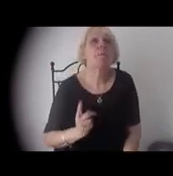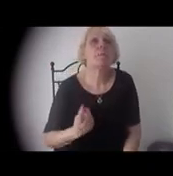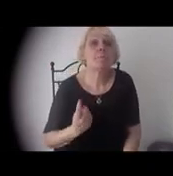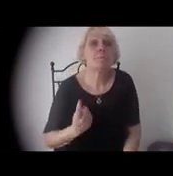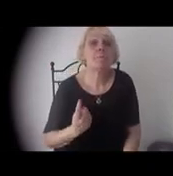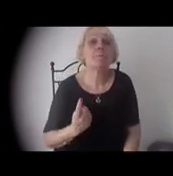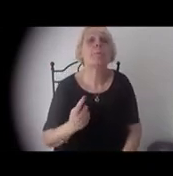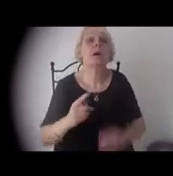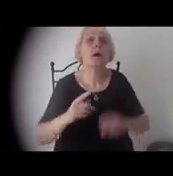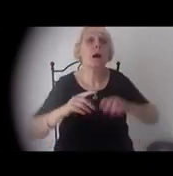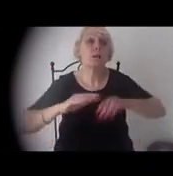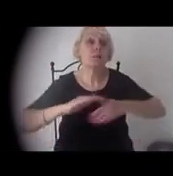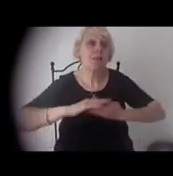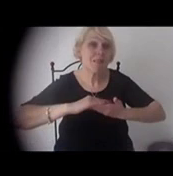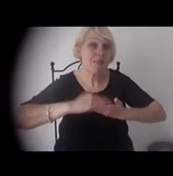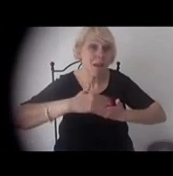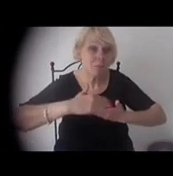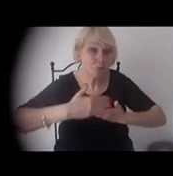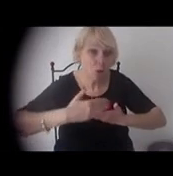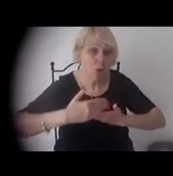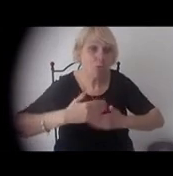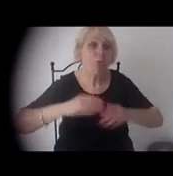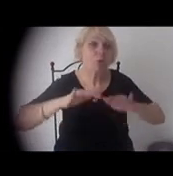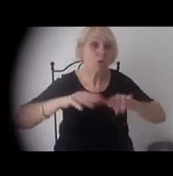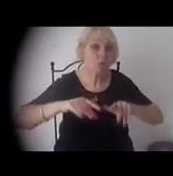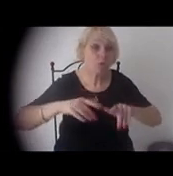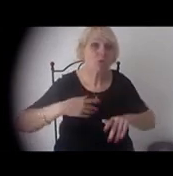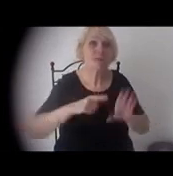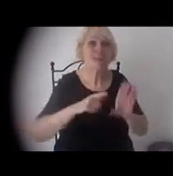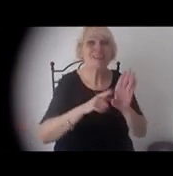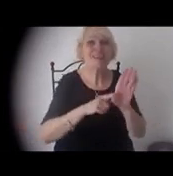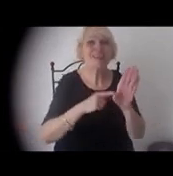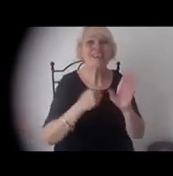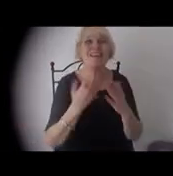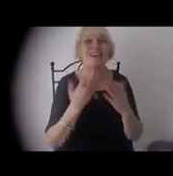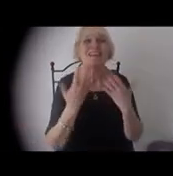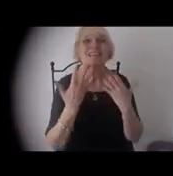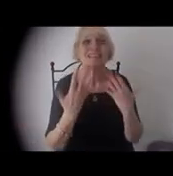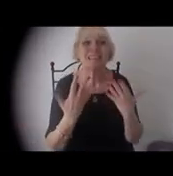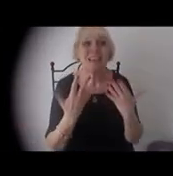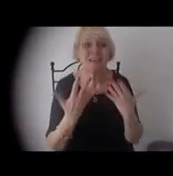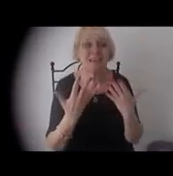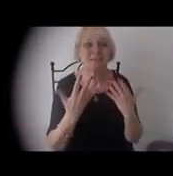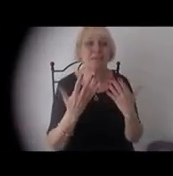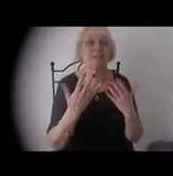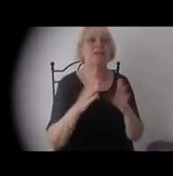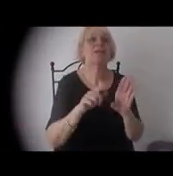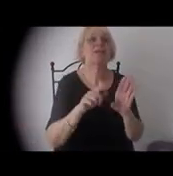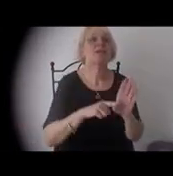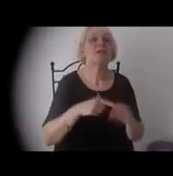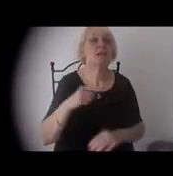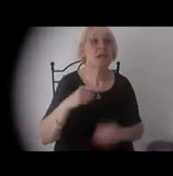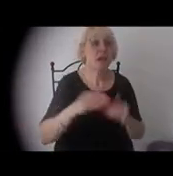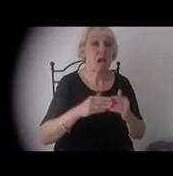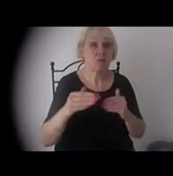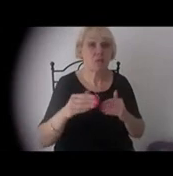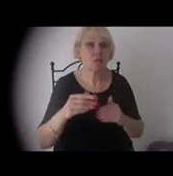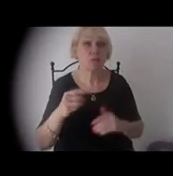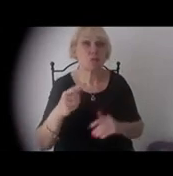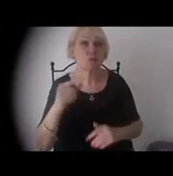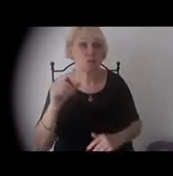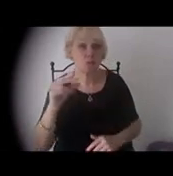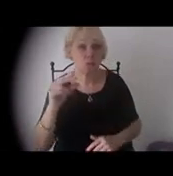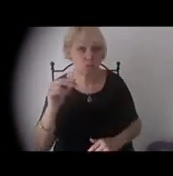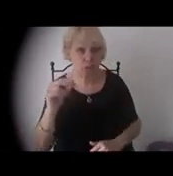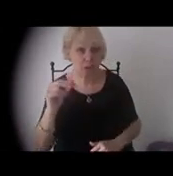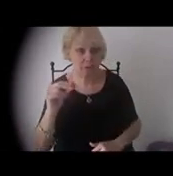here. The devices were for year 10 and year 12, but you've got year 7, 8, 9 and 11, so 10 into 11